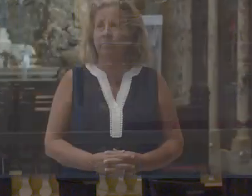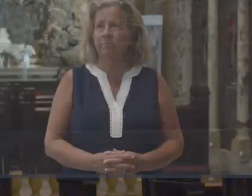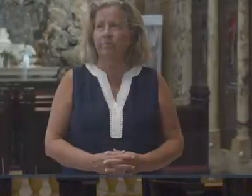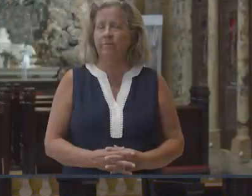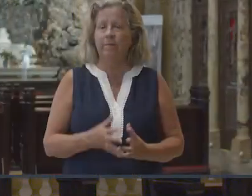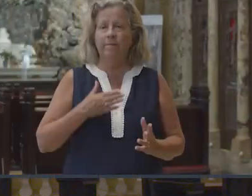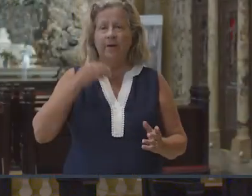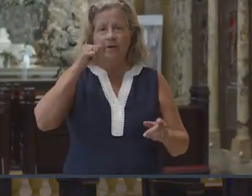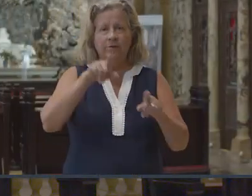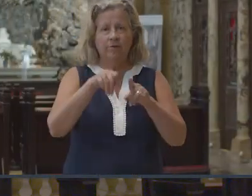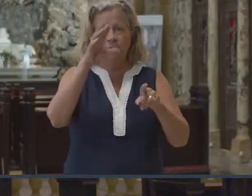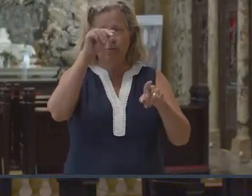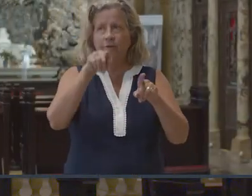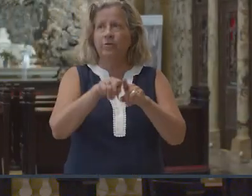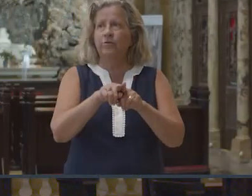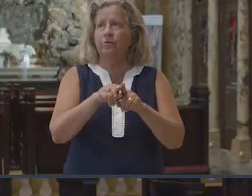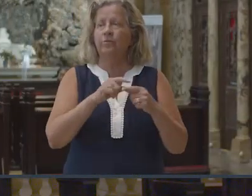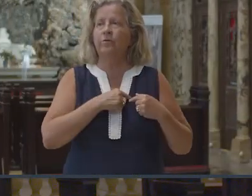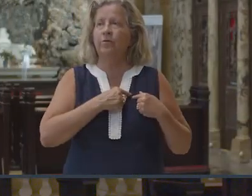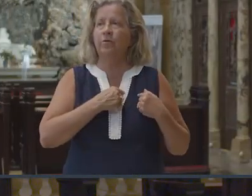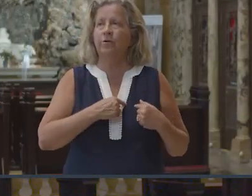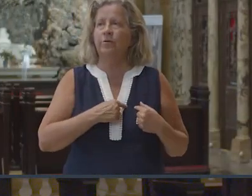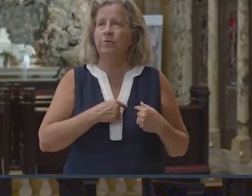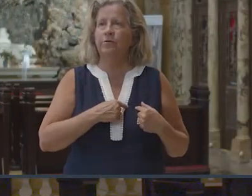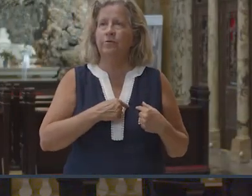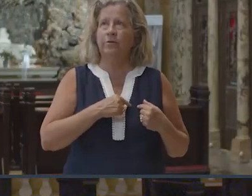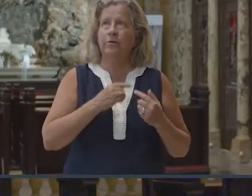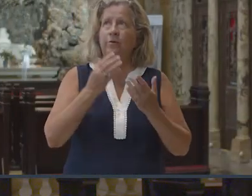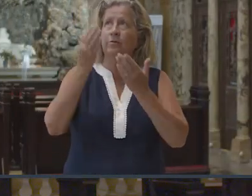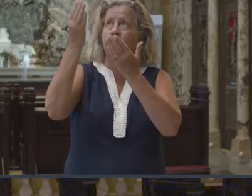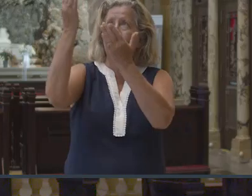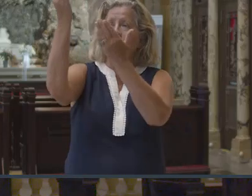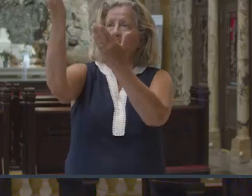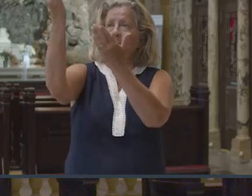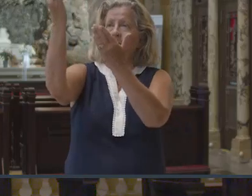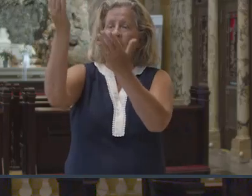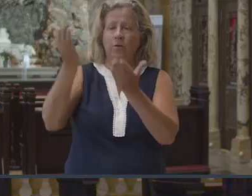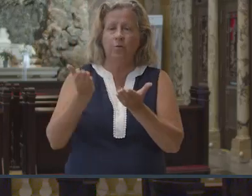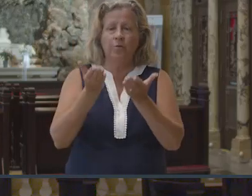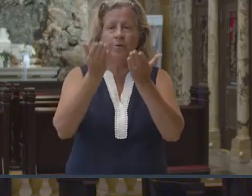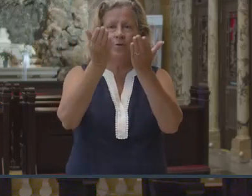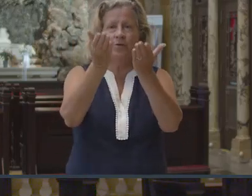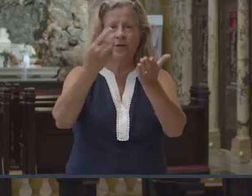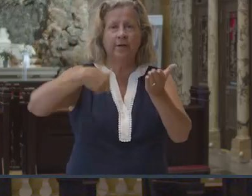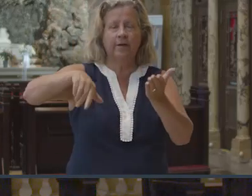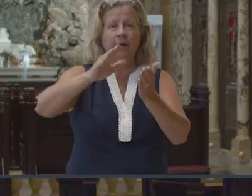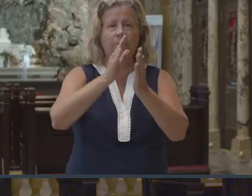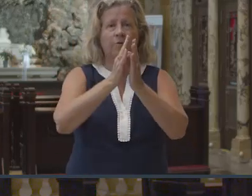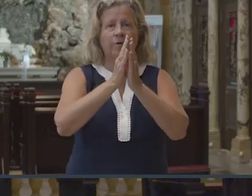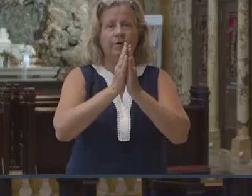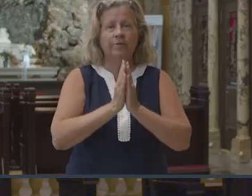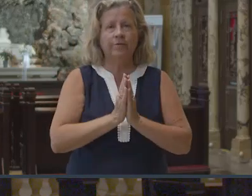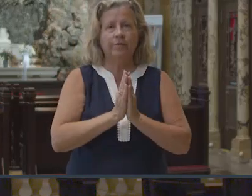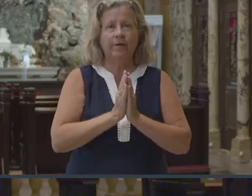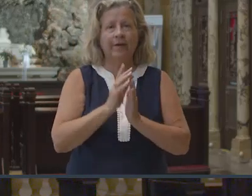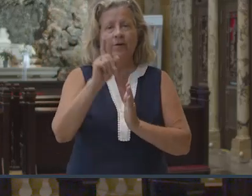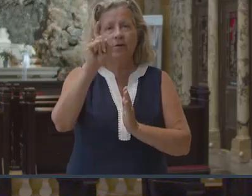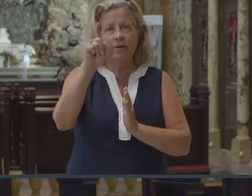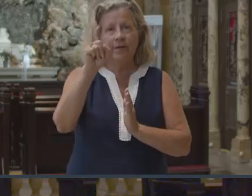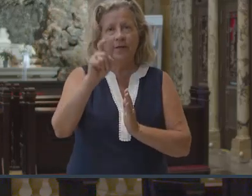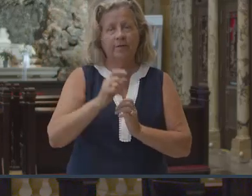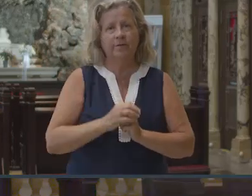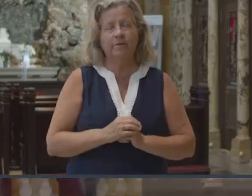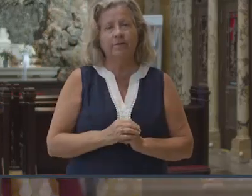My sisters and brothers, with hearts turned to the Lord, we present our prayers and our needs with